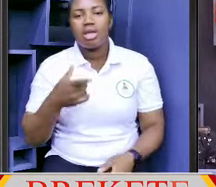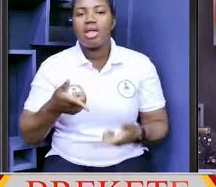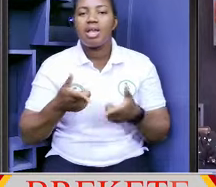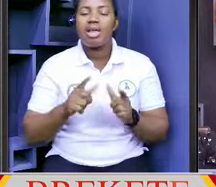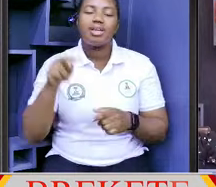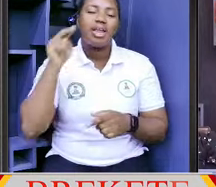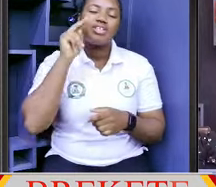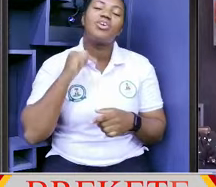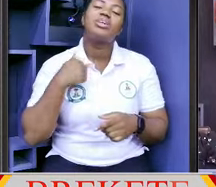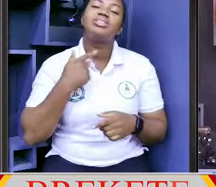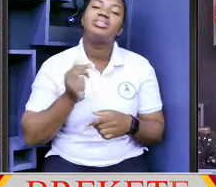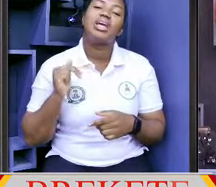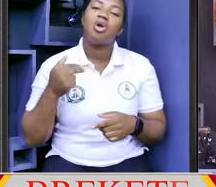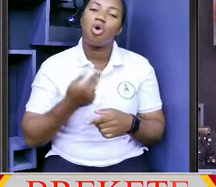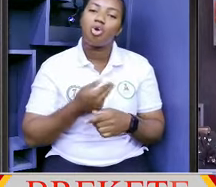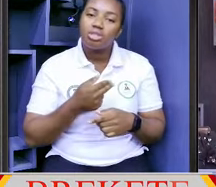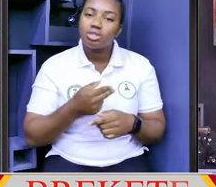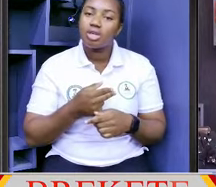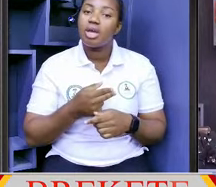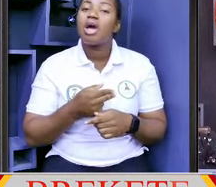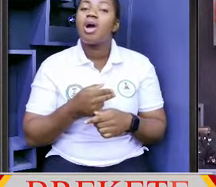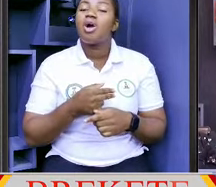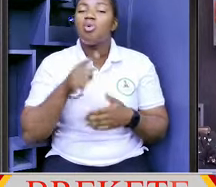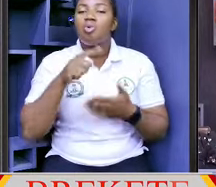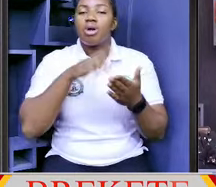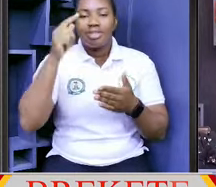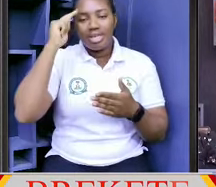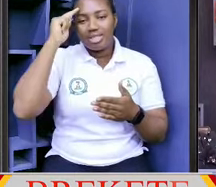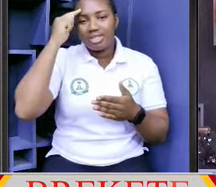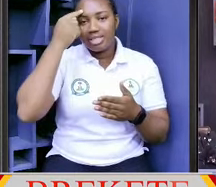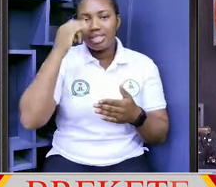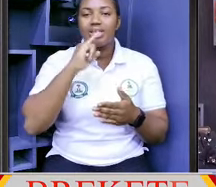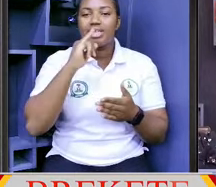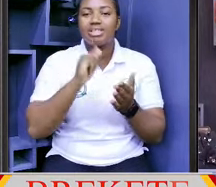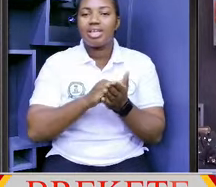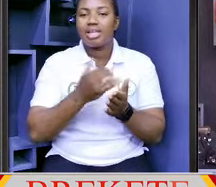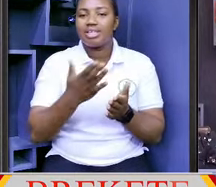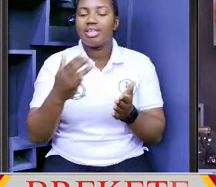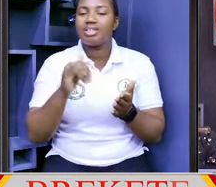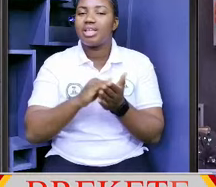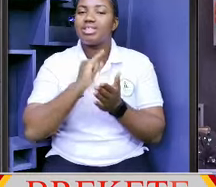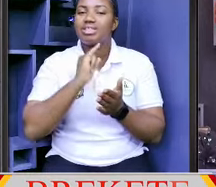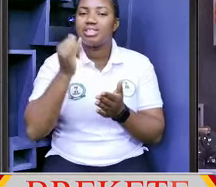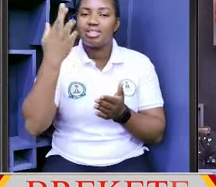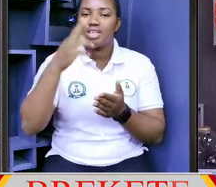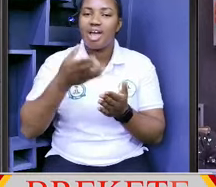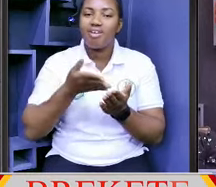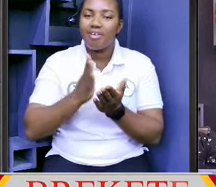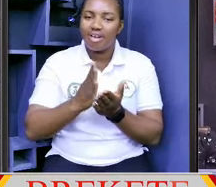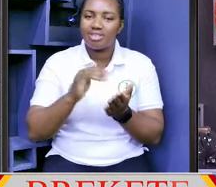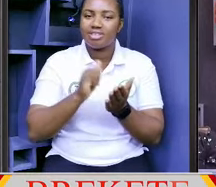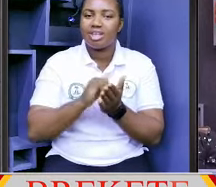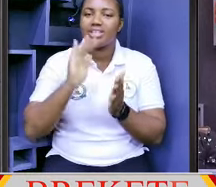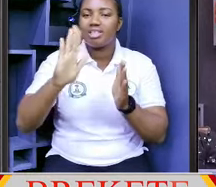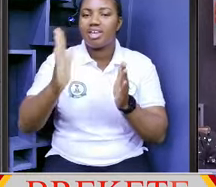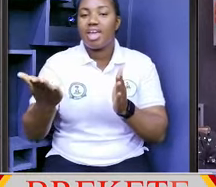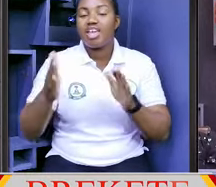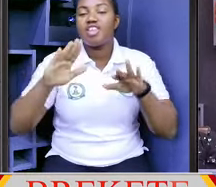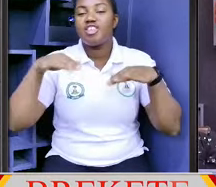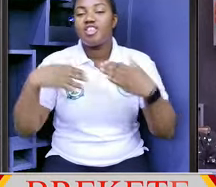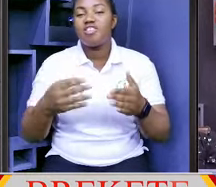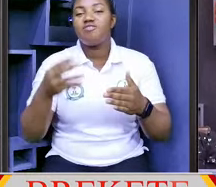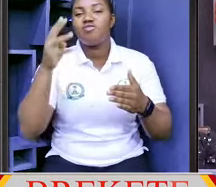things say, be that thing, where be their right, where they give them. They deserve